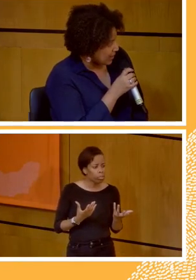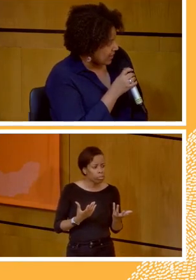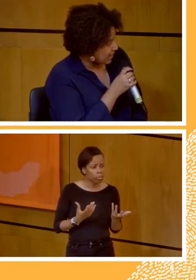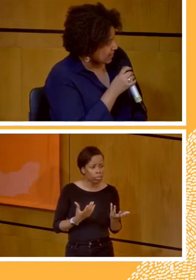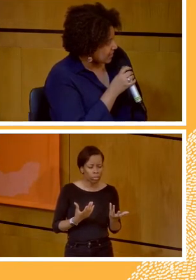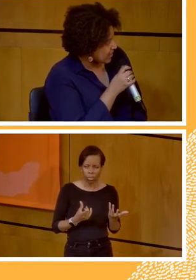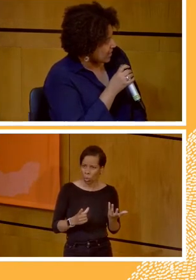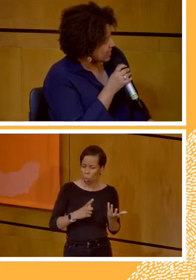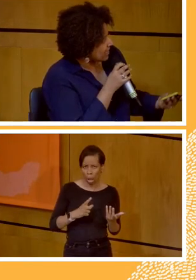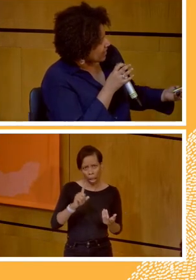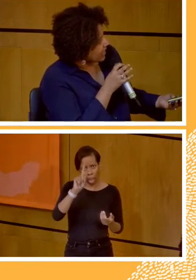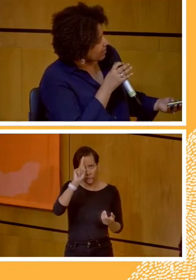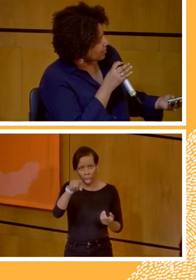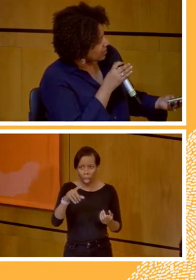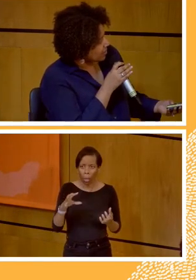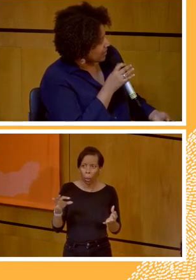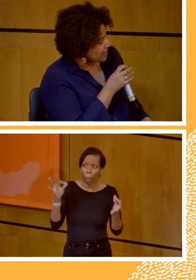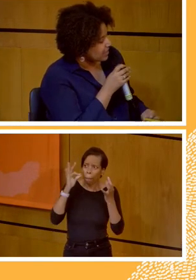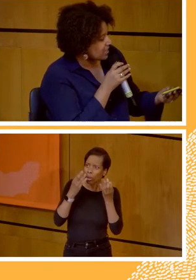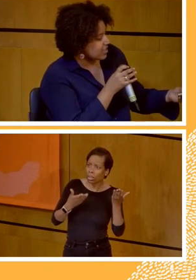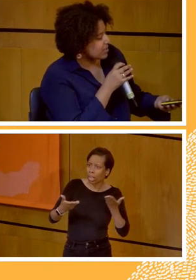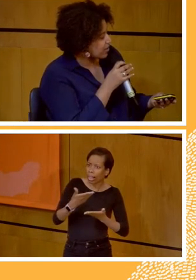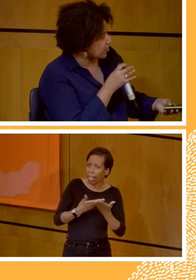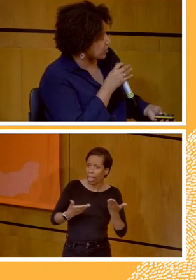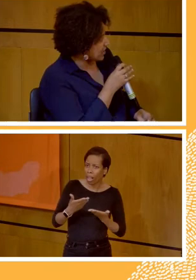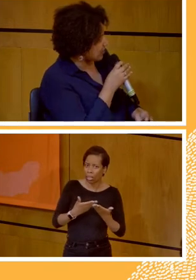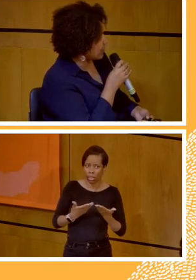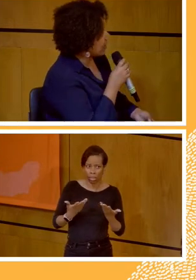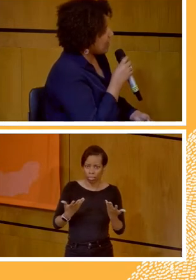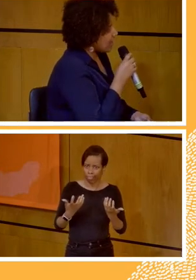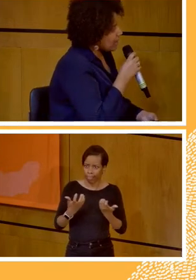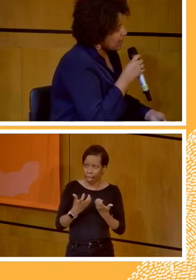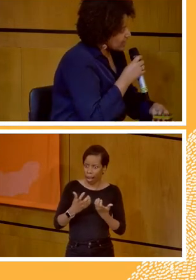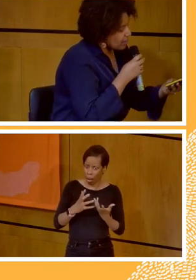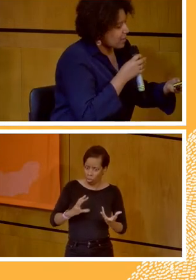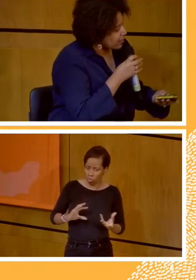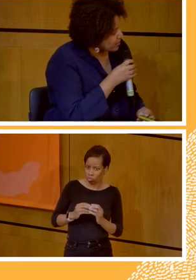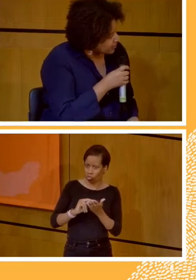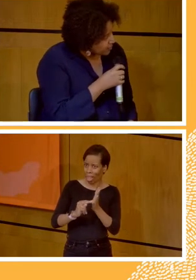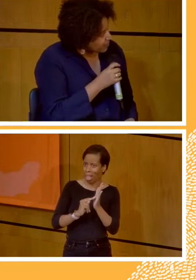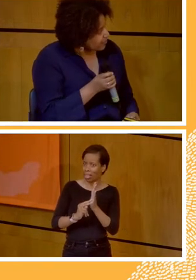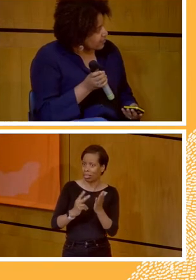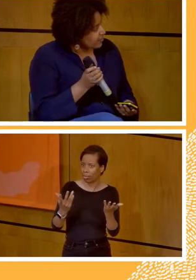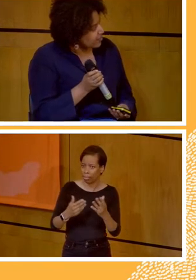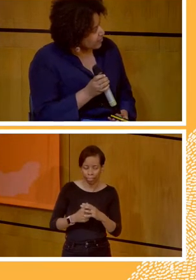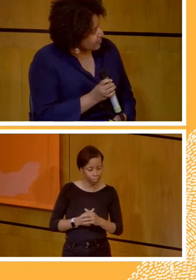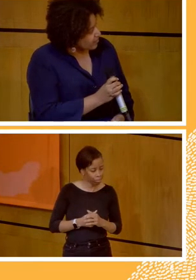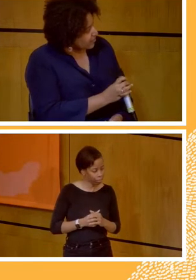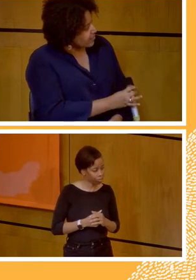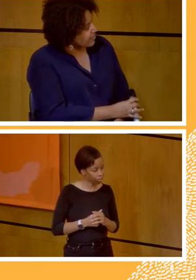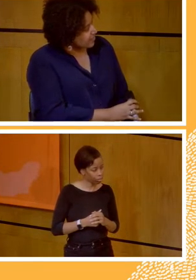a podcast an idea that came up to your mind? And tell us about the journey of how that came about.